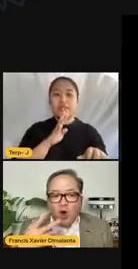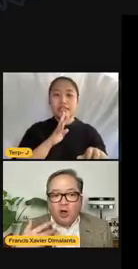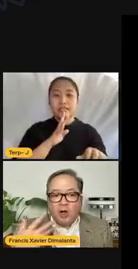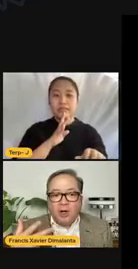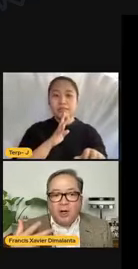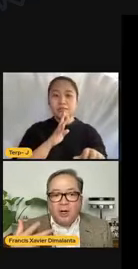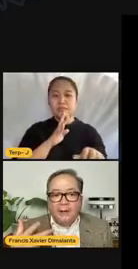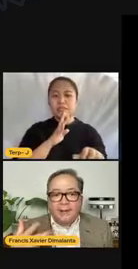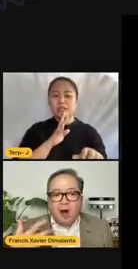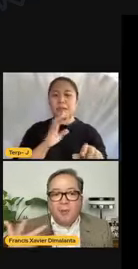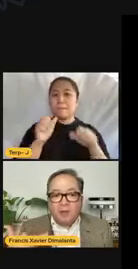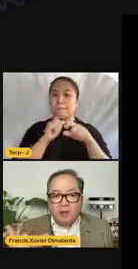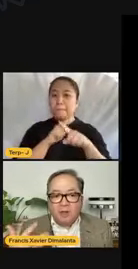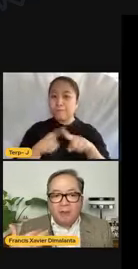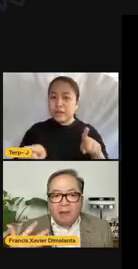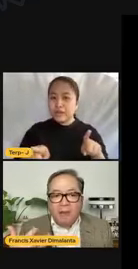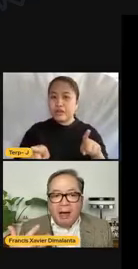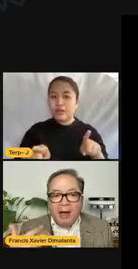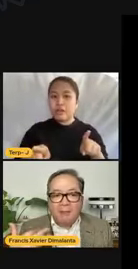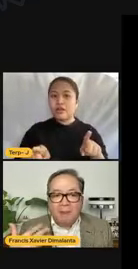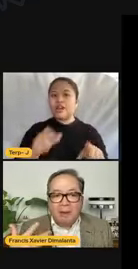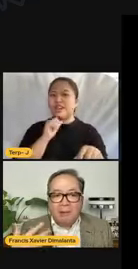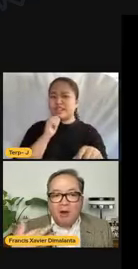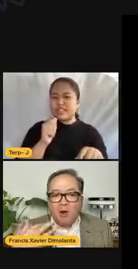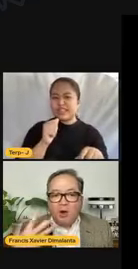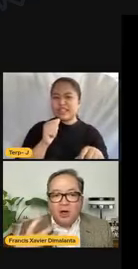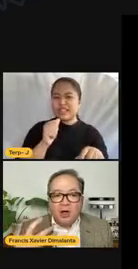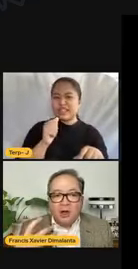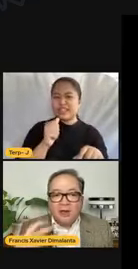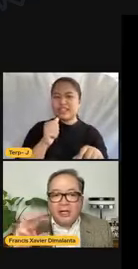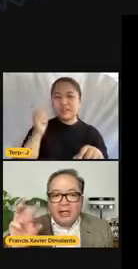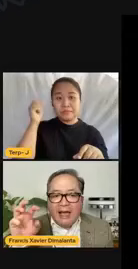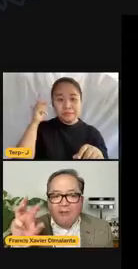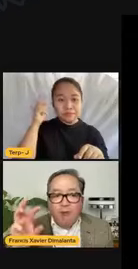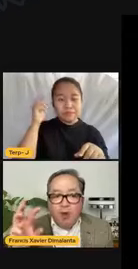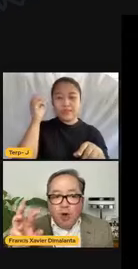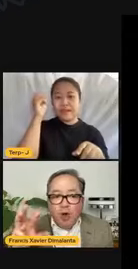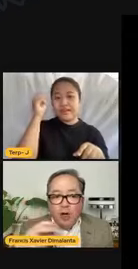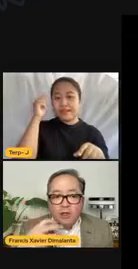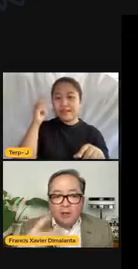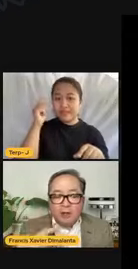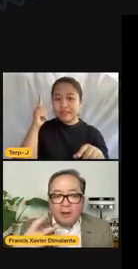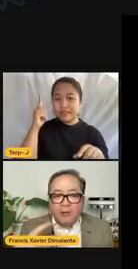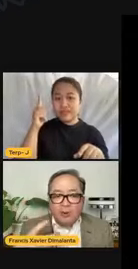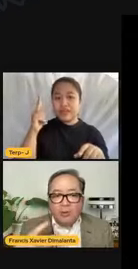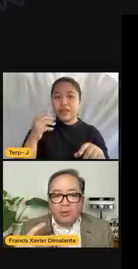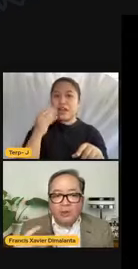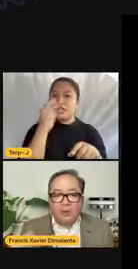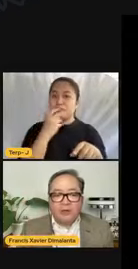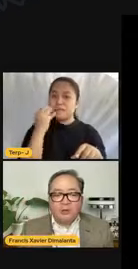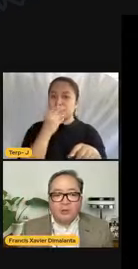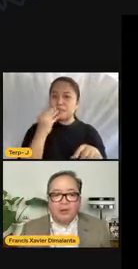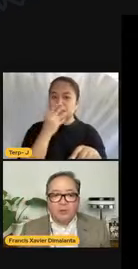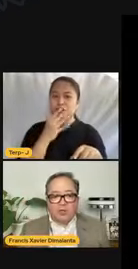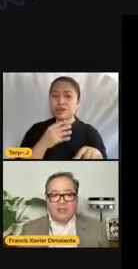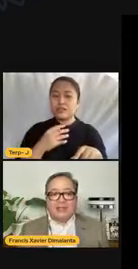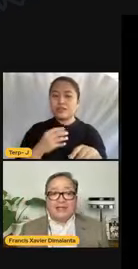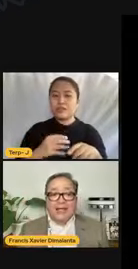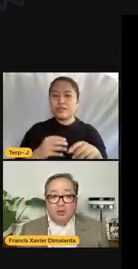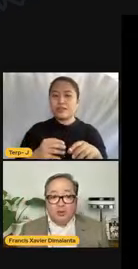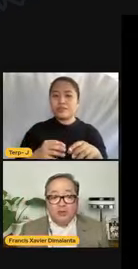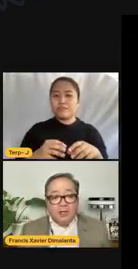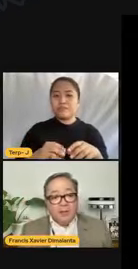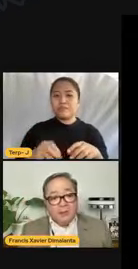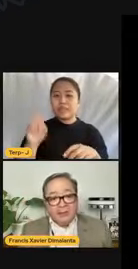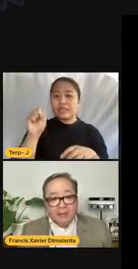might talk garbled or bababa, mama, or they have bulol, right? with the words that